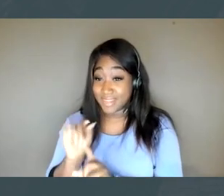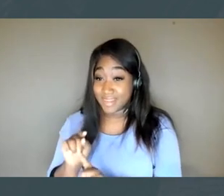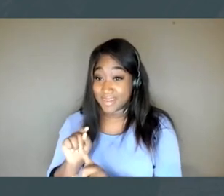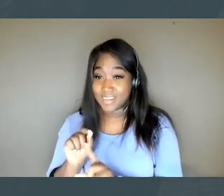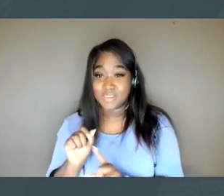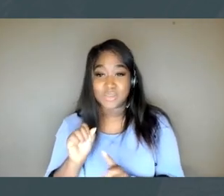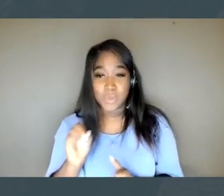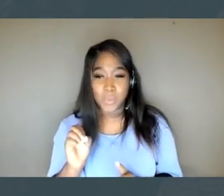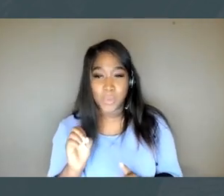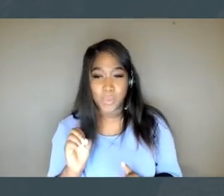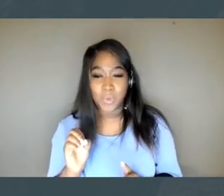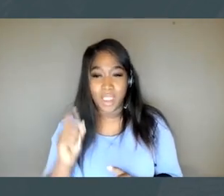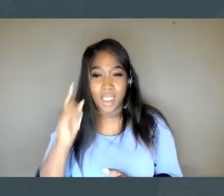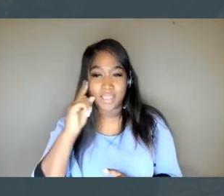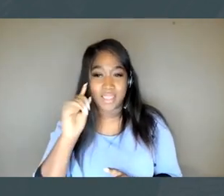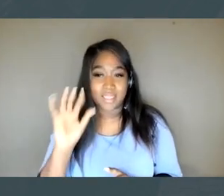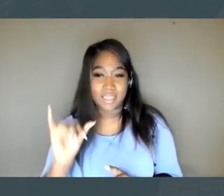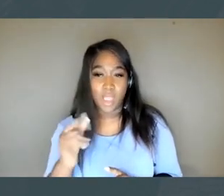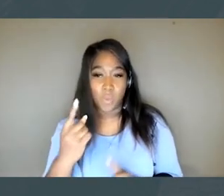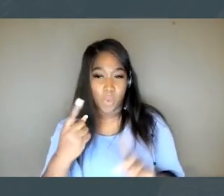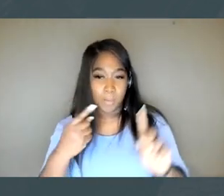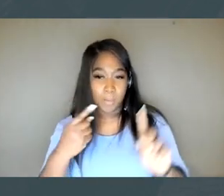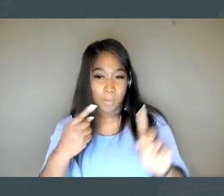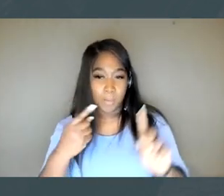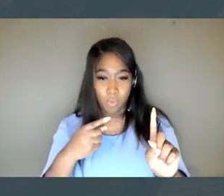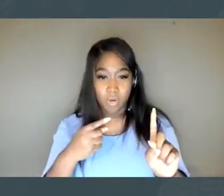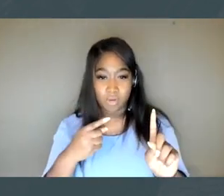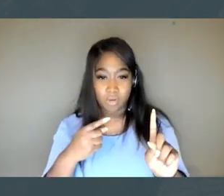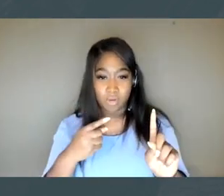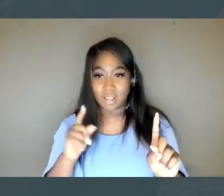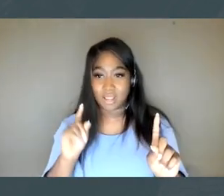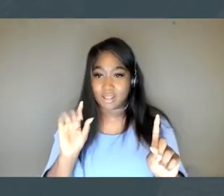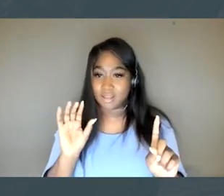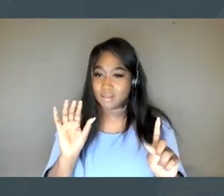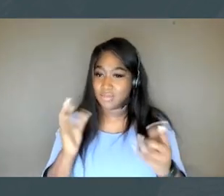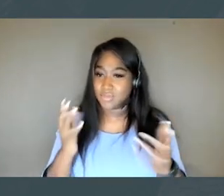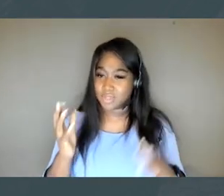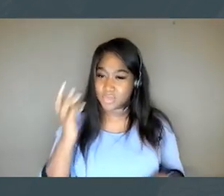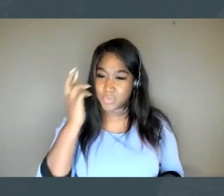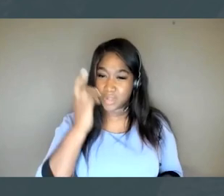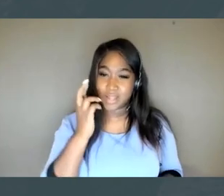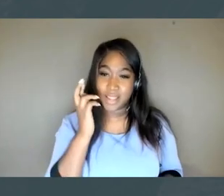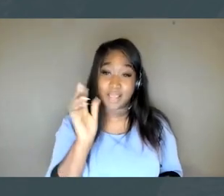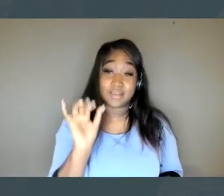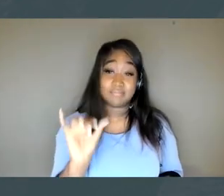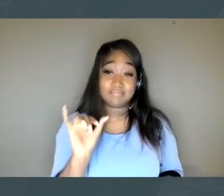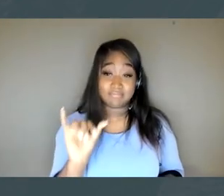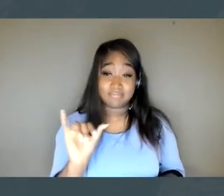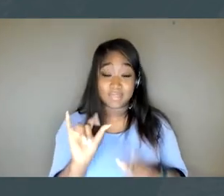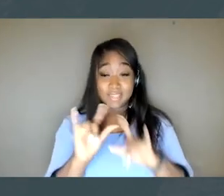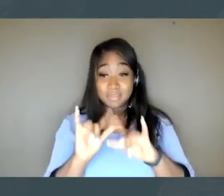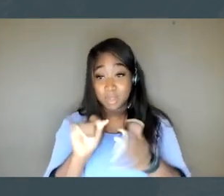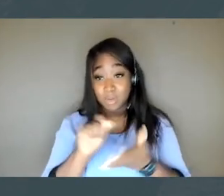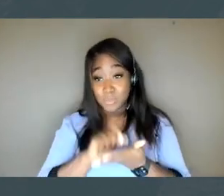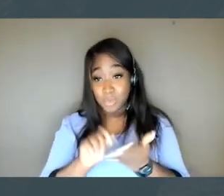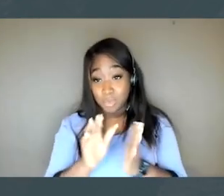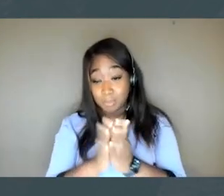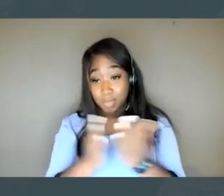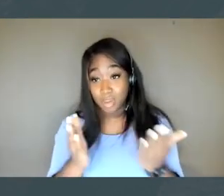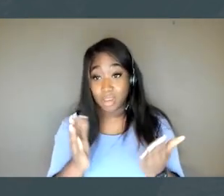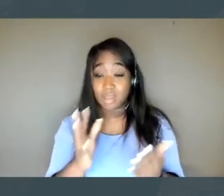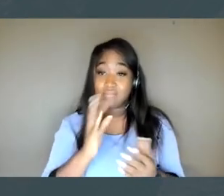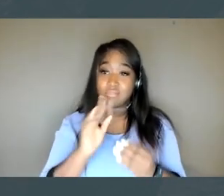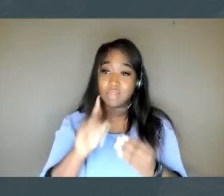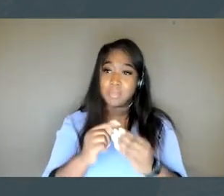And I think that was a point, one of the points of realization that I had when I wrote the book, when I spoke about my